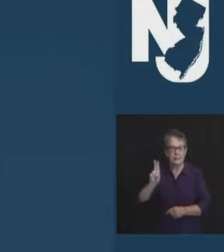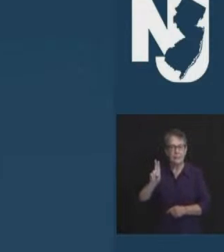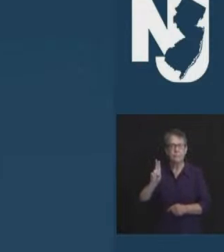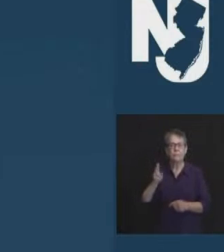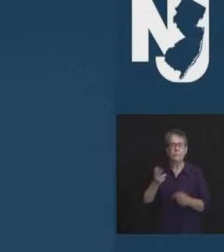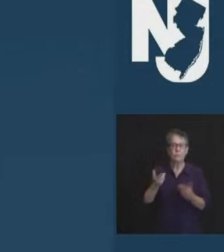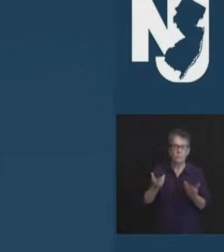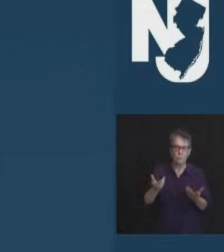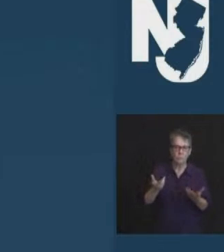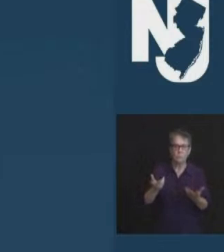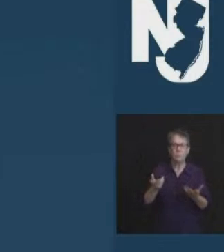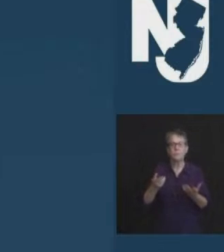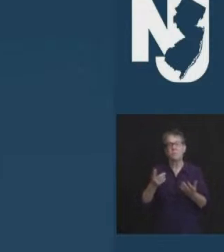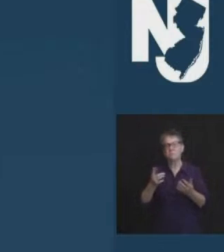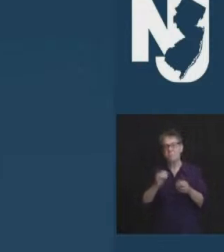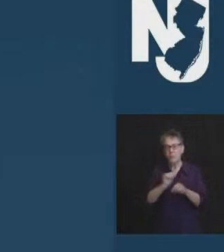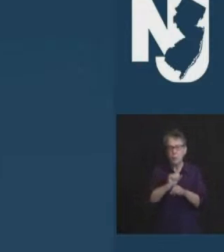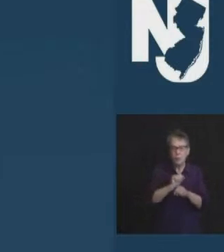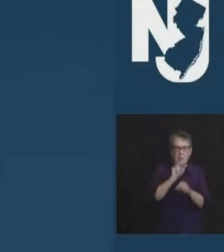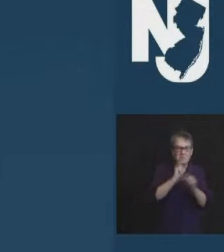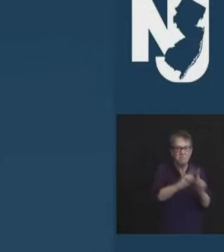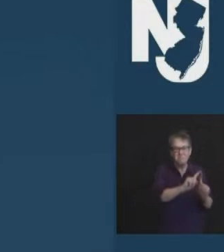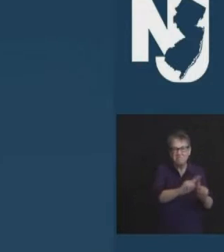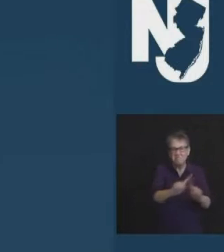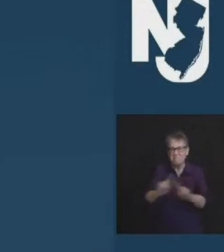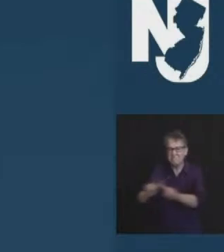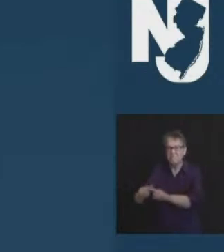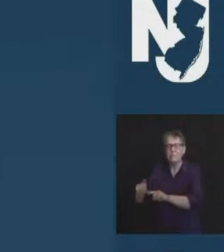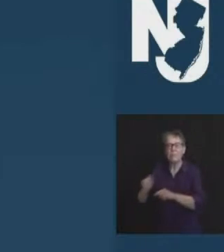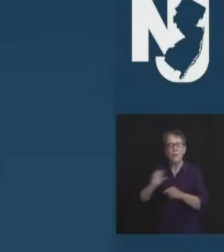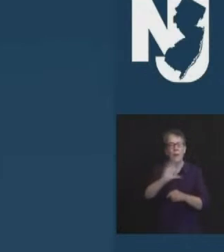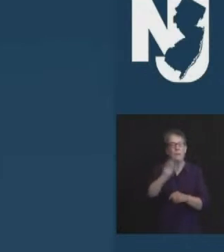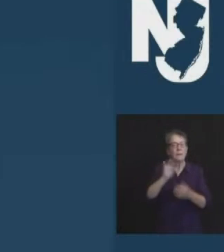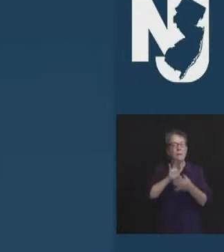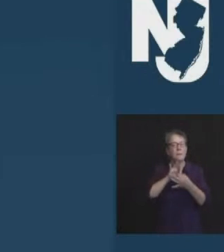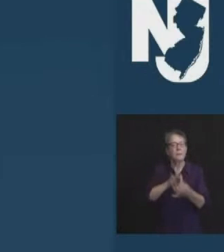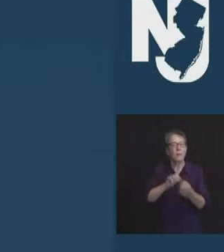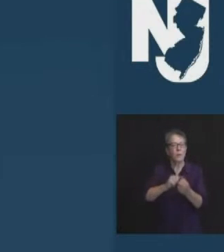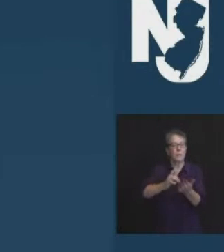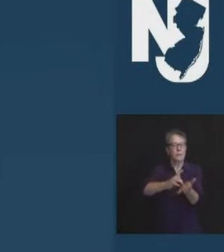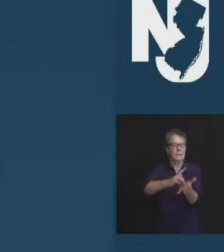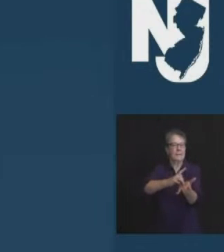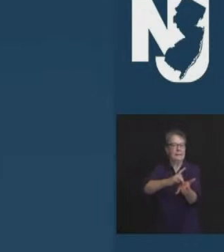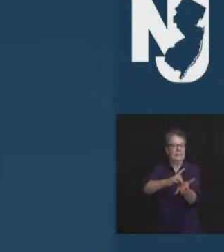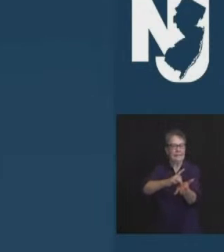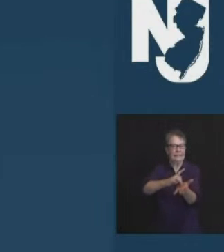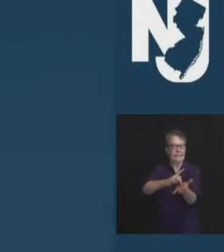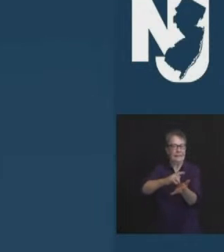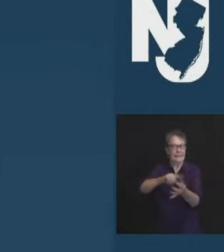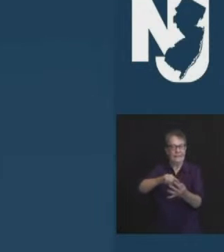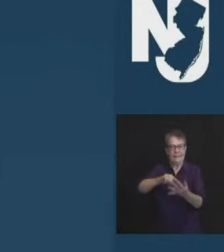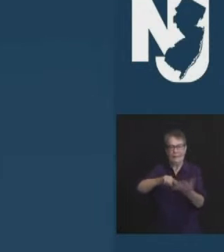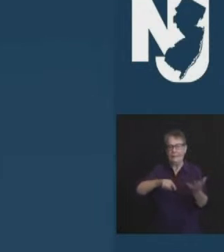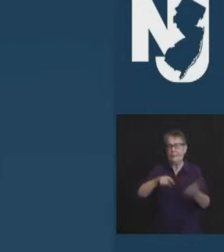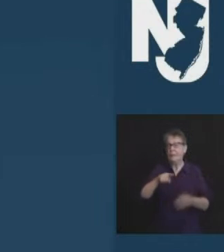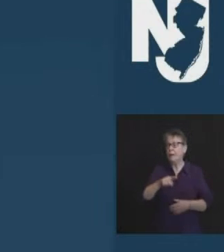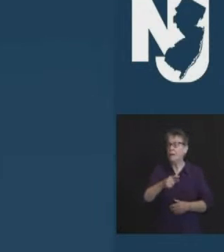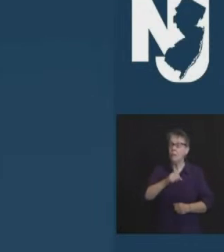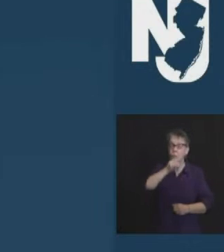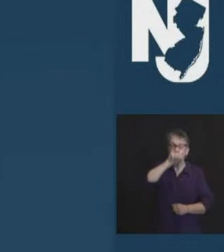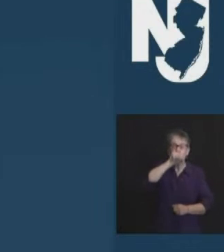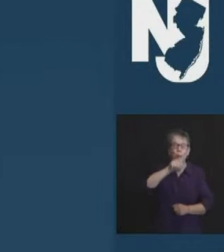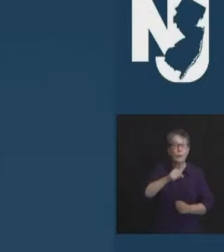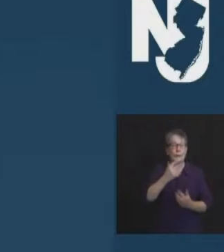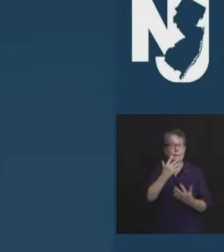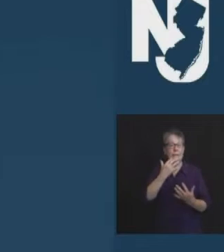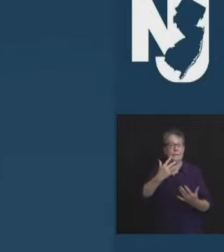Carter Wallace. He loved classical music and opera, taking in as many live performances as he could. He was an avid tennis player